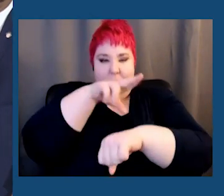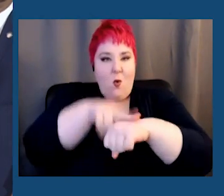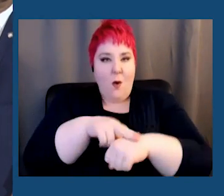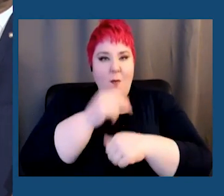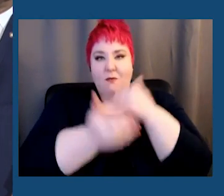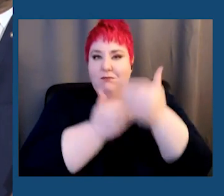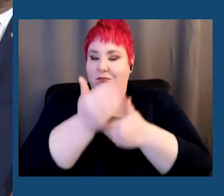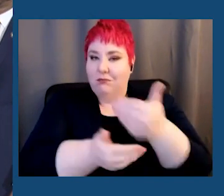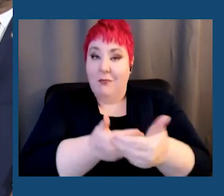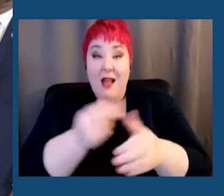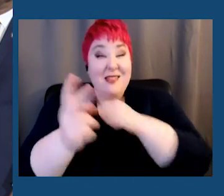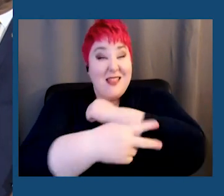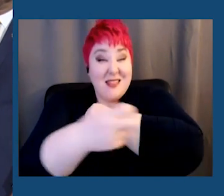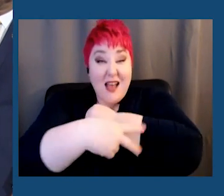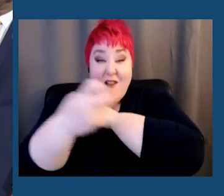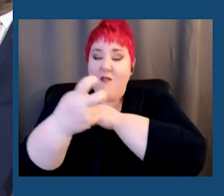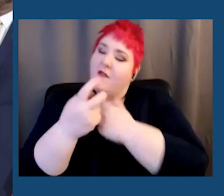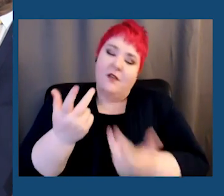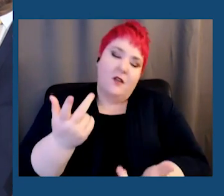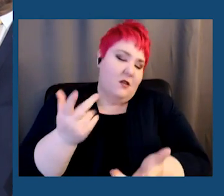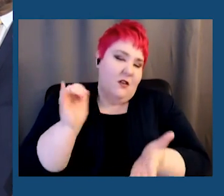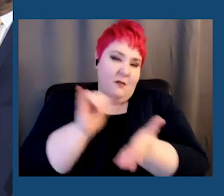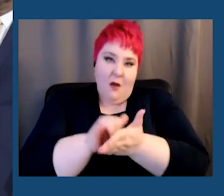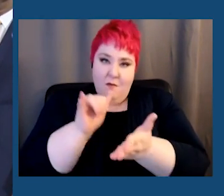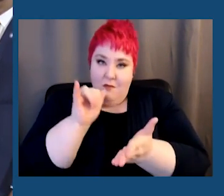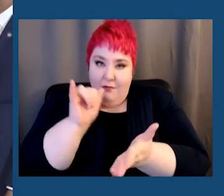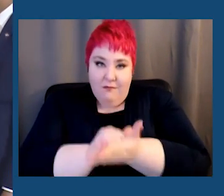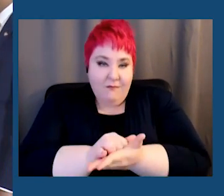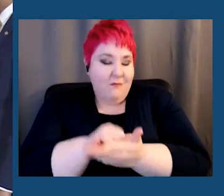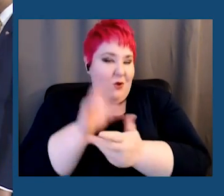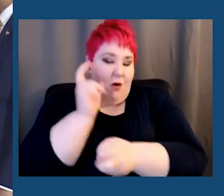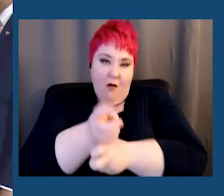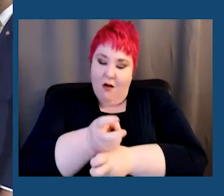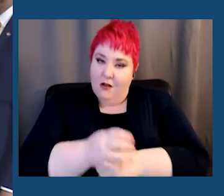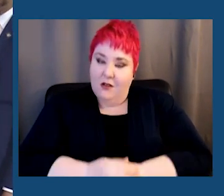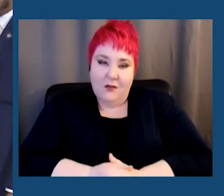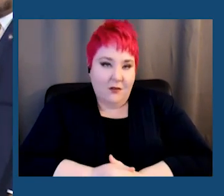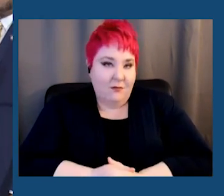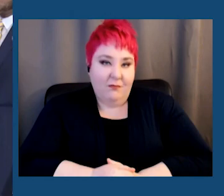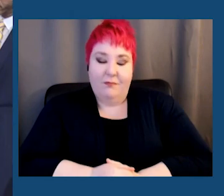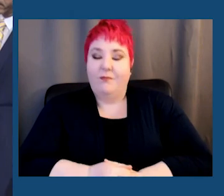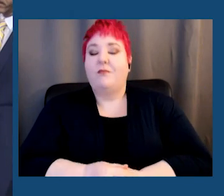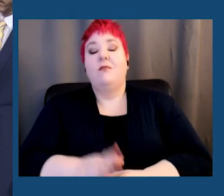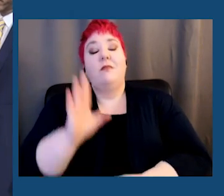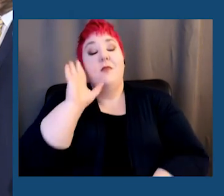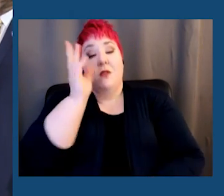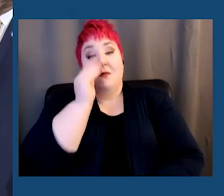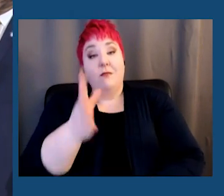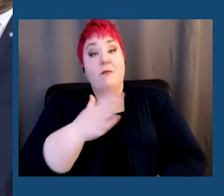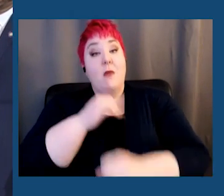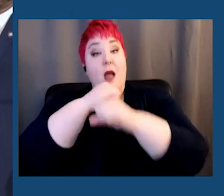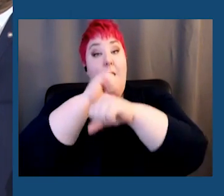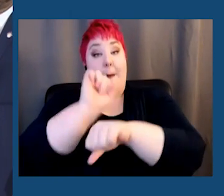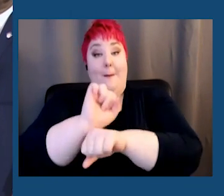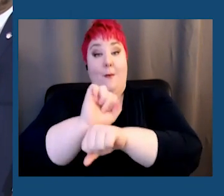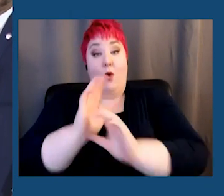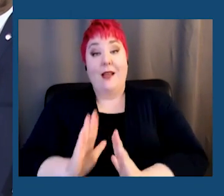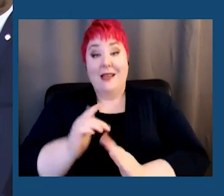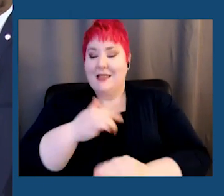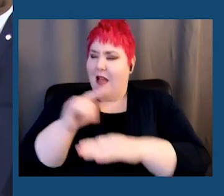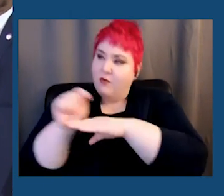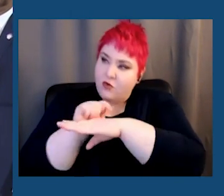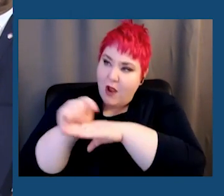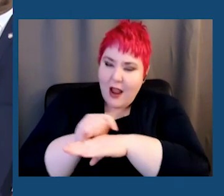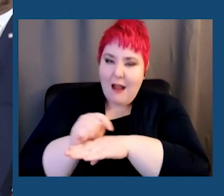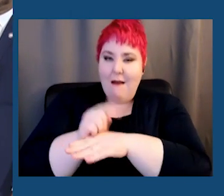has just made that so incredibly hard. I will say that my employees, as much as I've trained them, we are